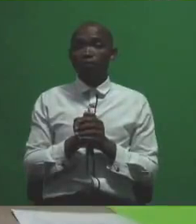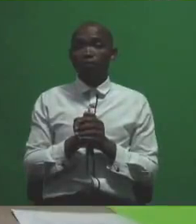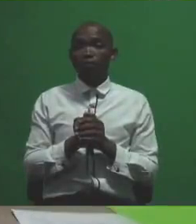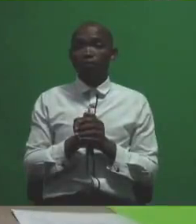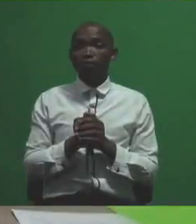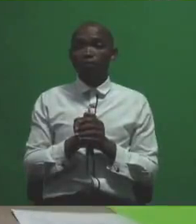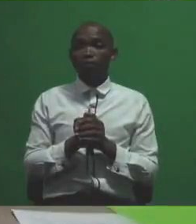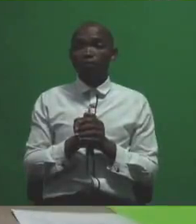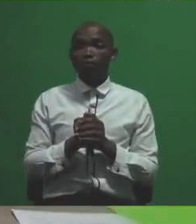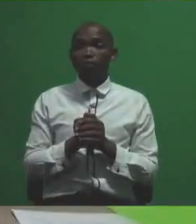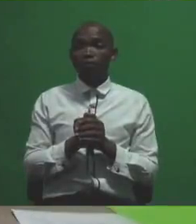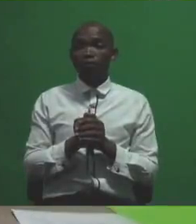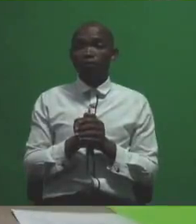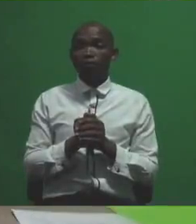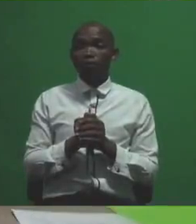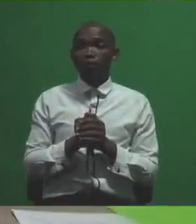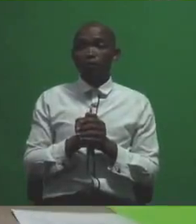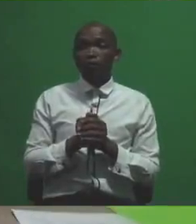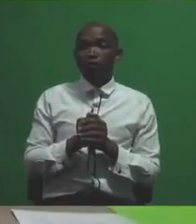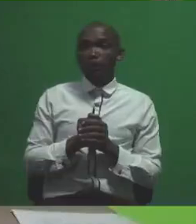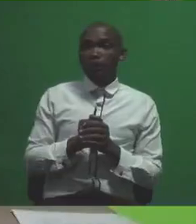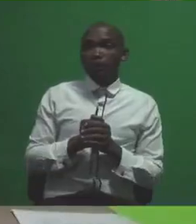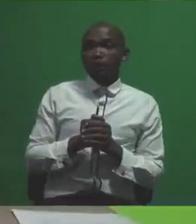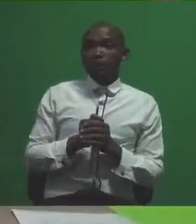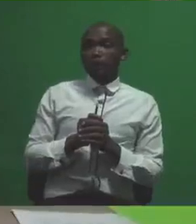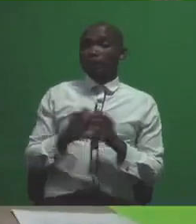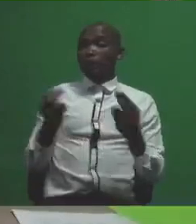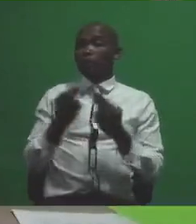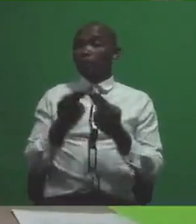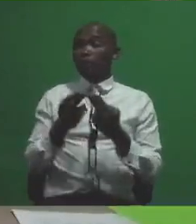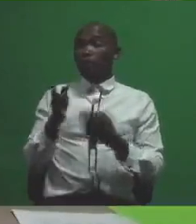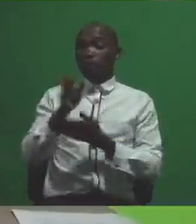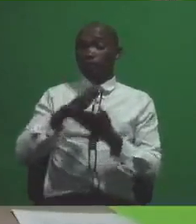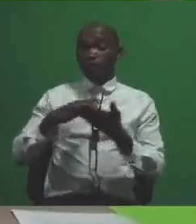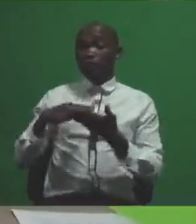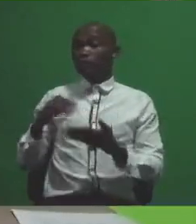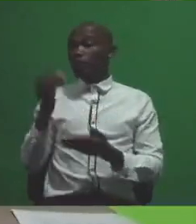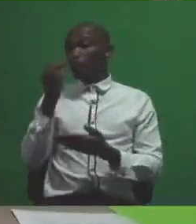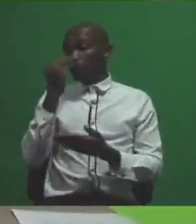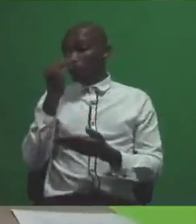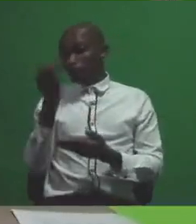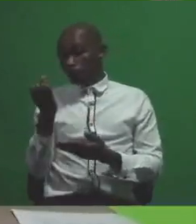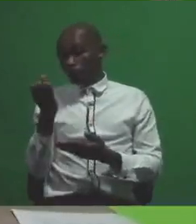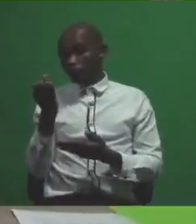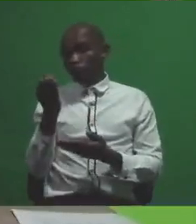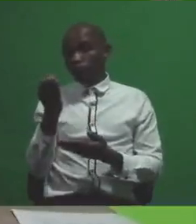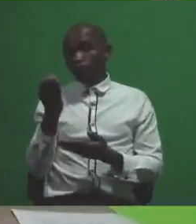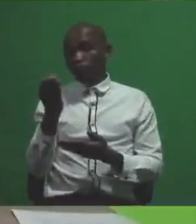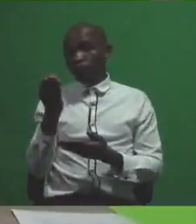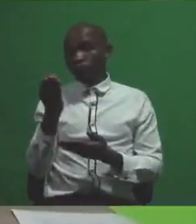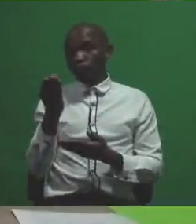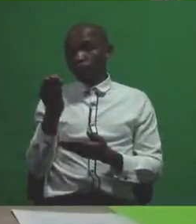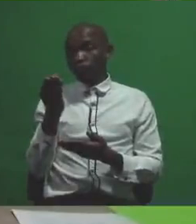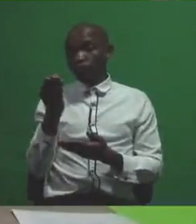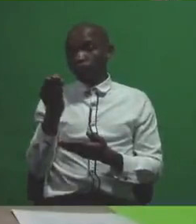okay, there is a dustbin there, so we have to dispose those waste in this and